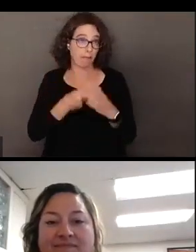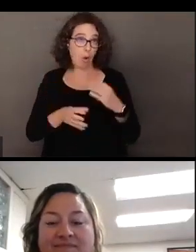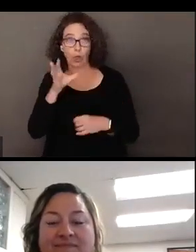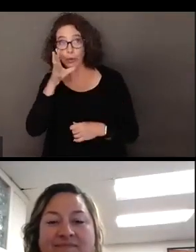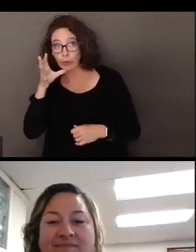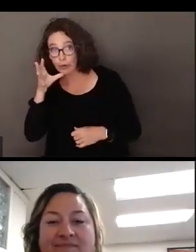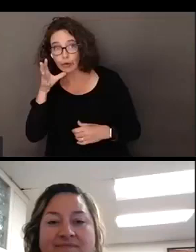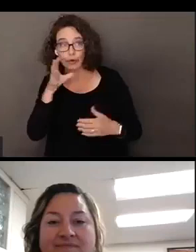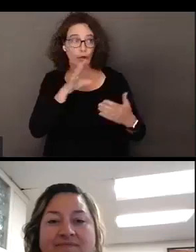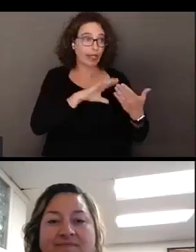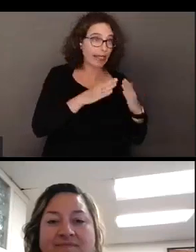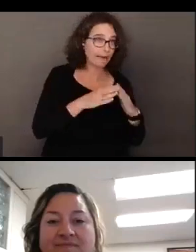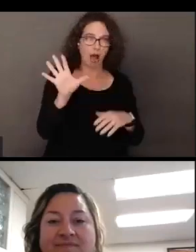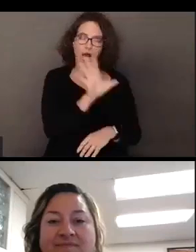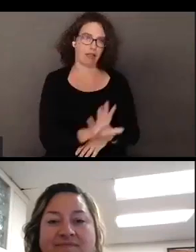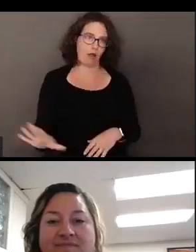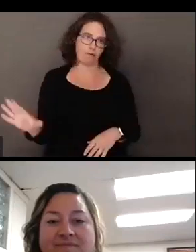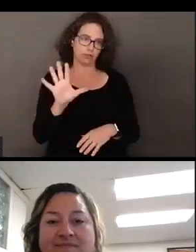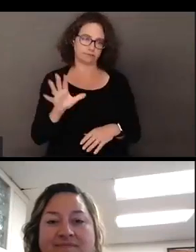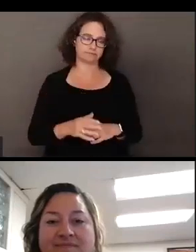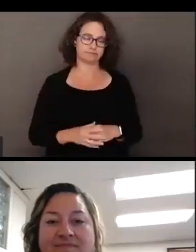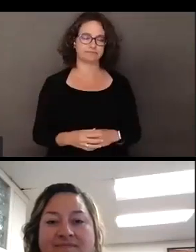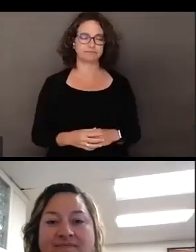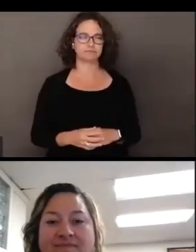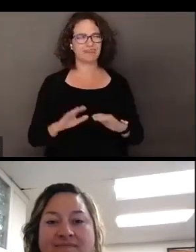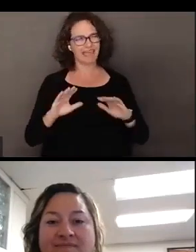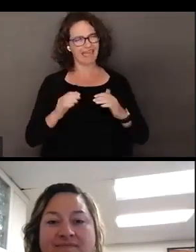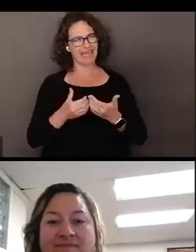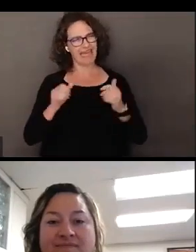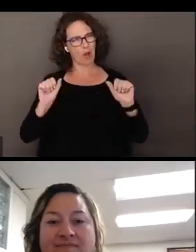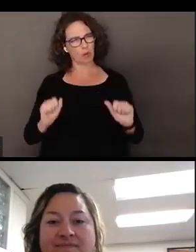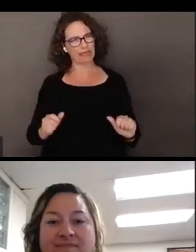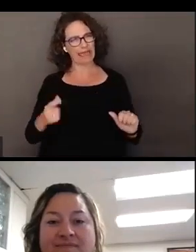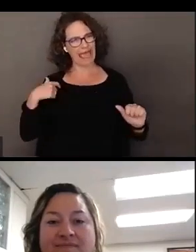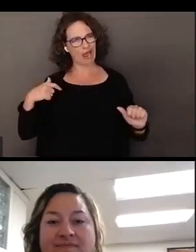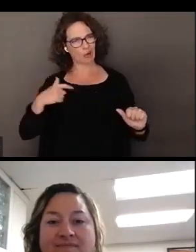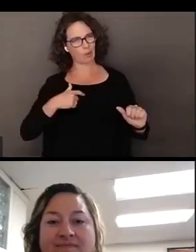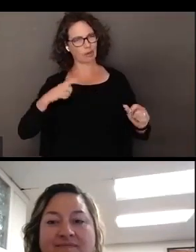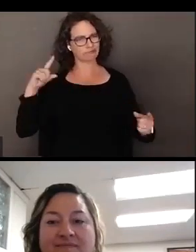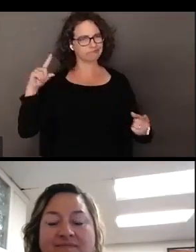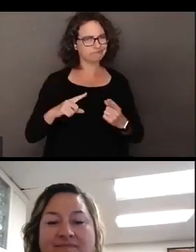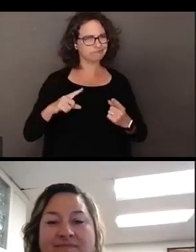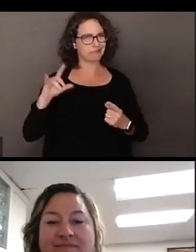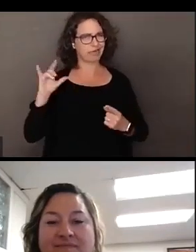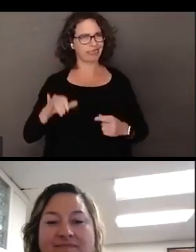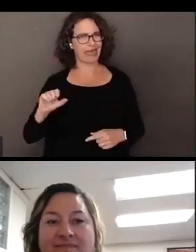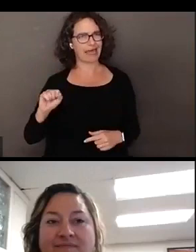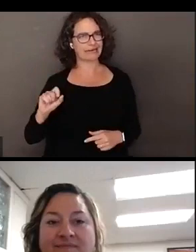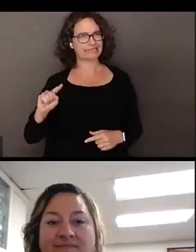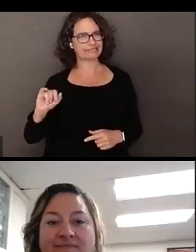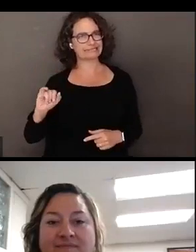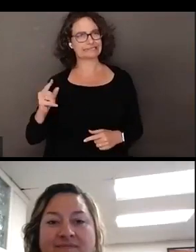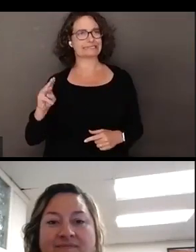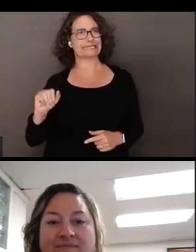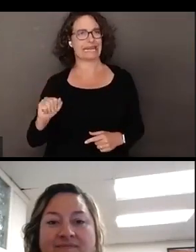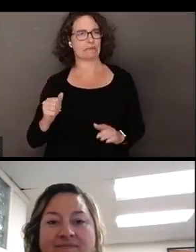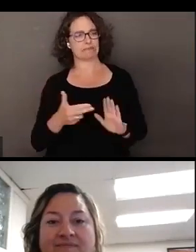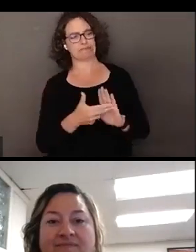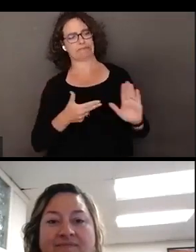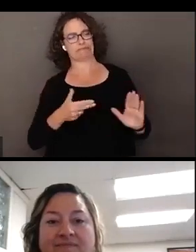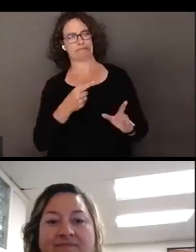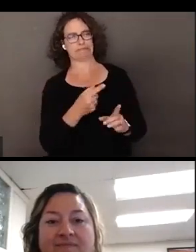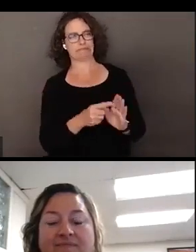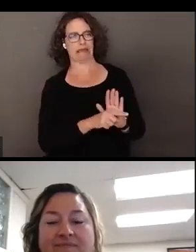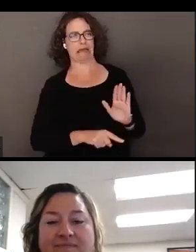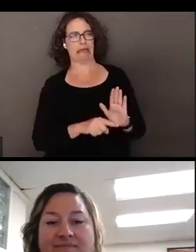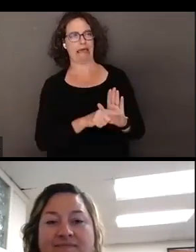just all throughout. So how can we battle that stigma? How do we make sure that people feel comfortable asking